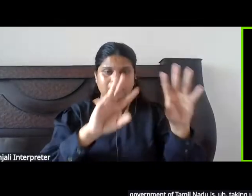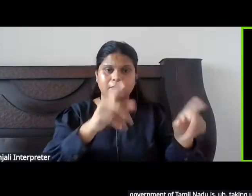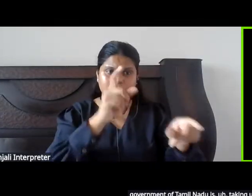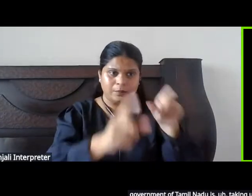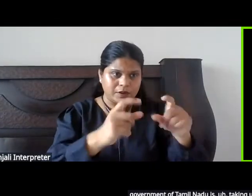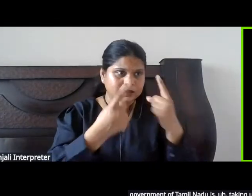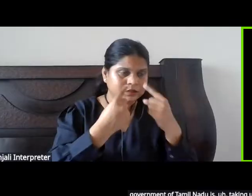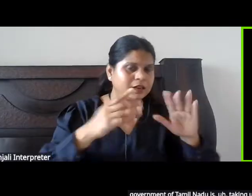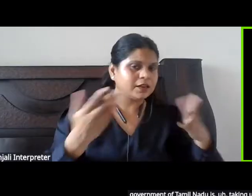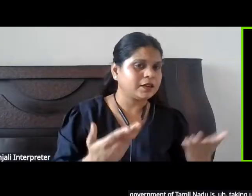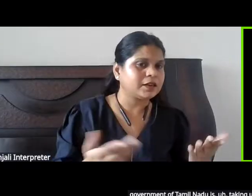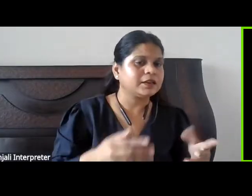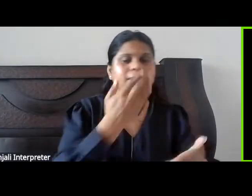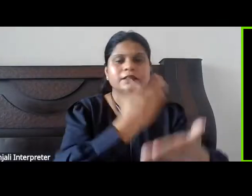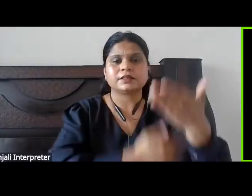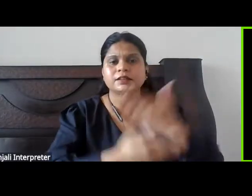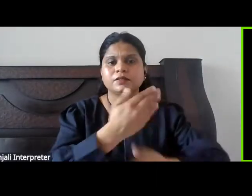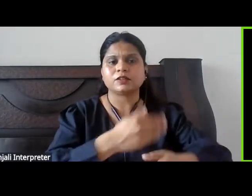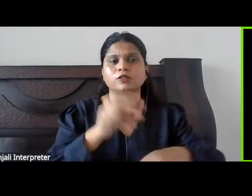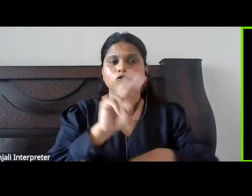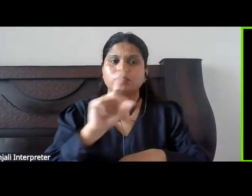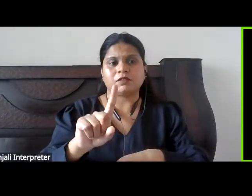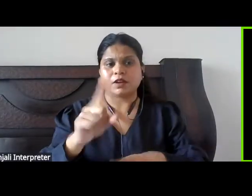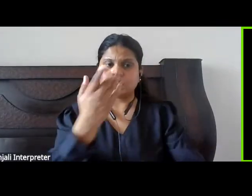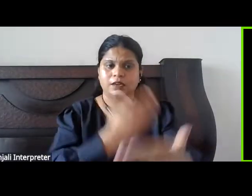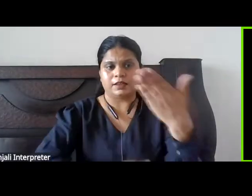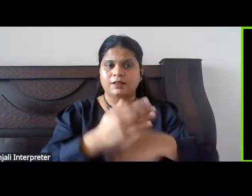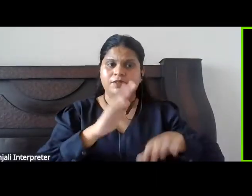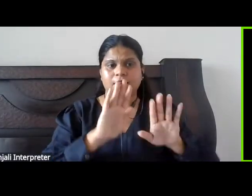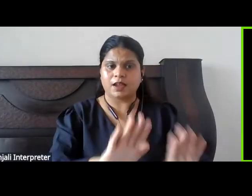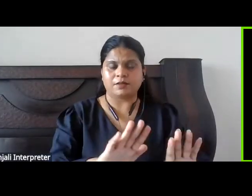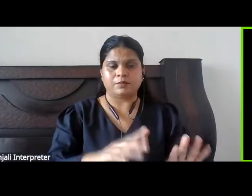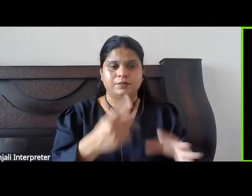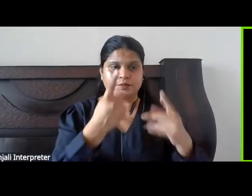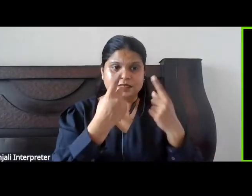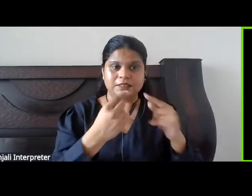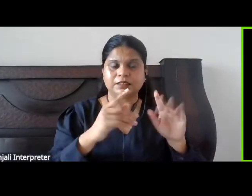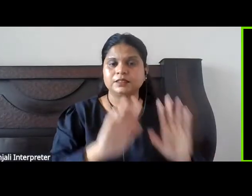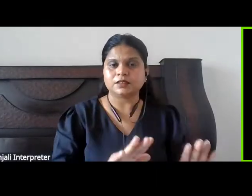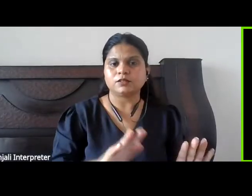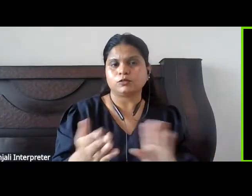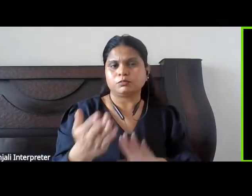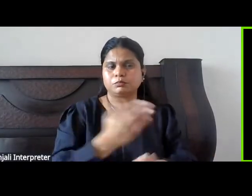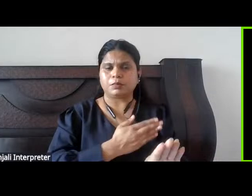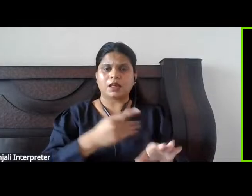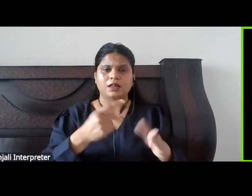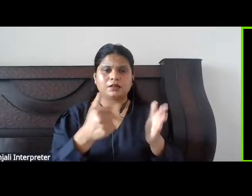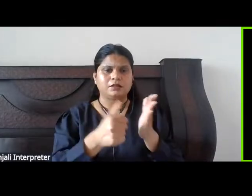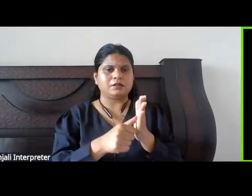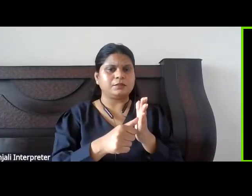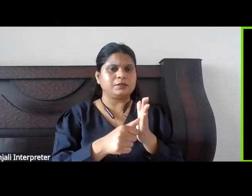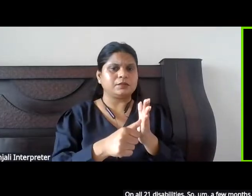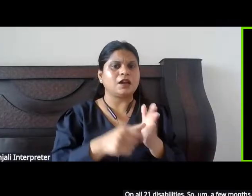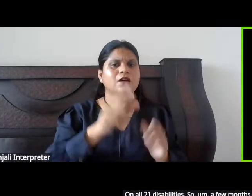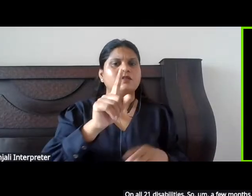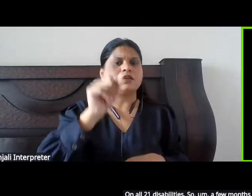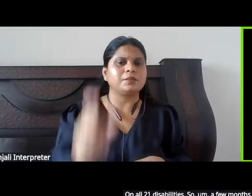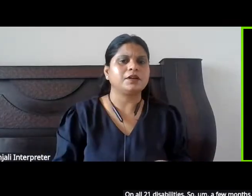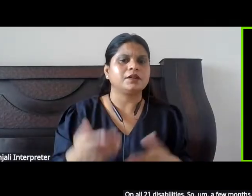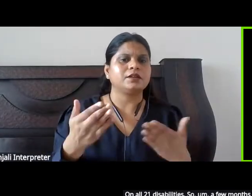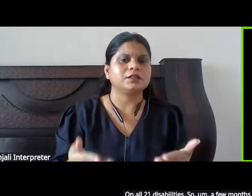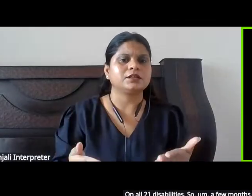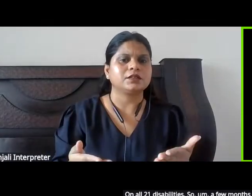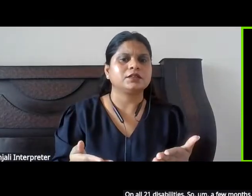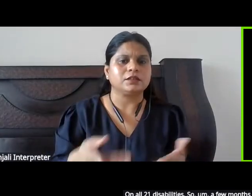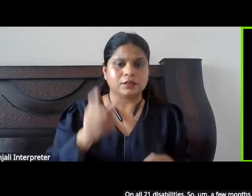surveyors on all 21 disabilities. So a couple of months back, one person, an enumerator,